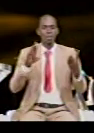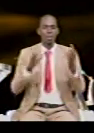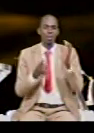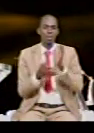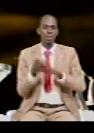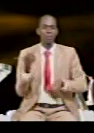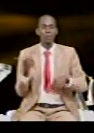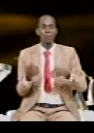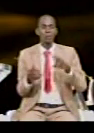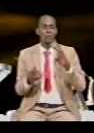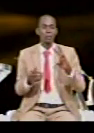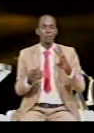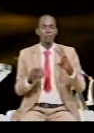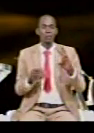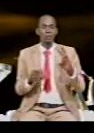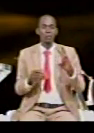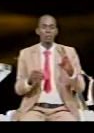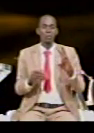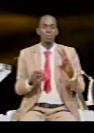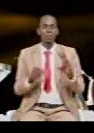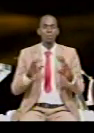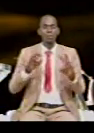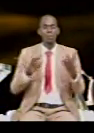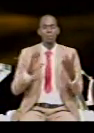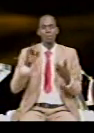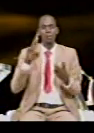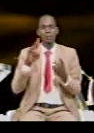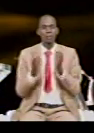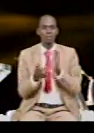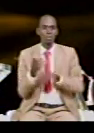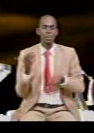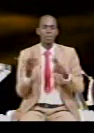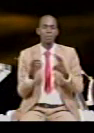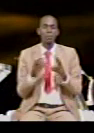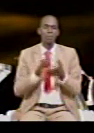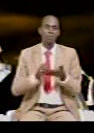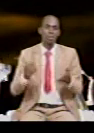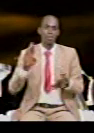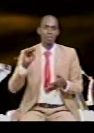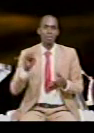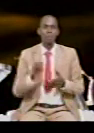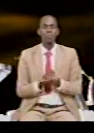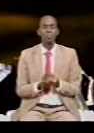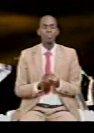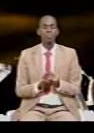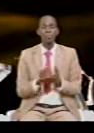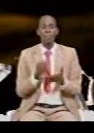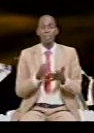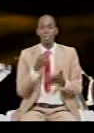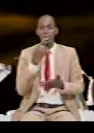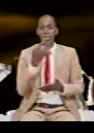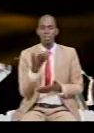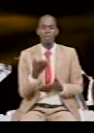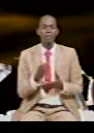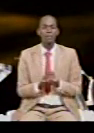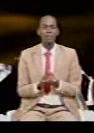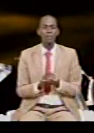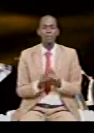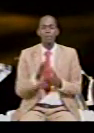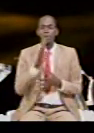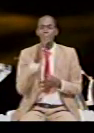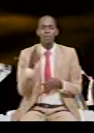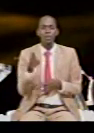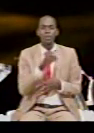rather, 2 Corinthians chapter 6, I read there from verse 14. It says, be ye